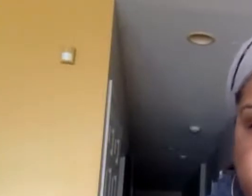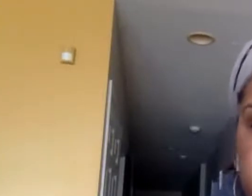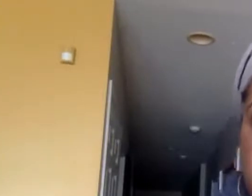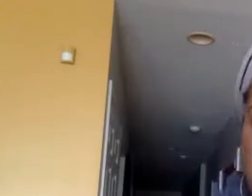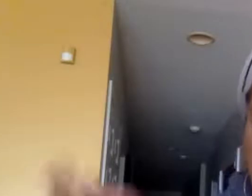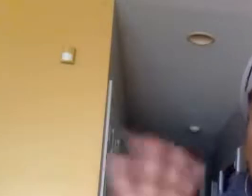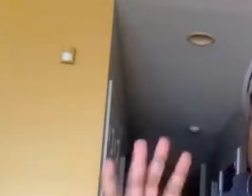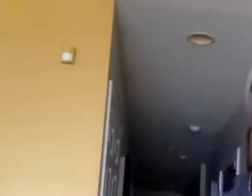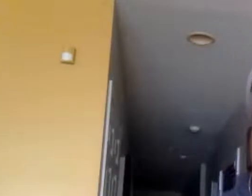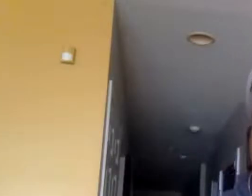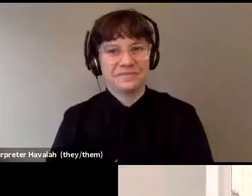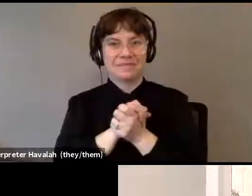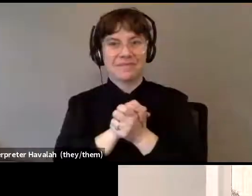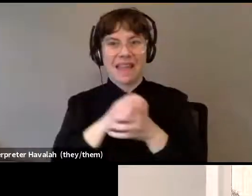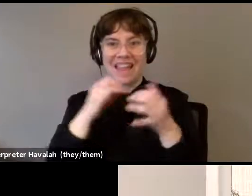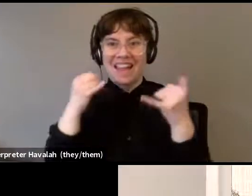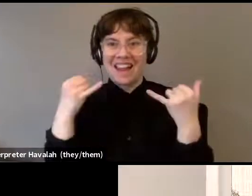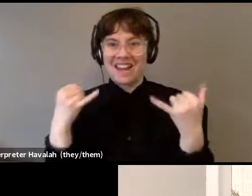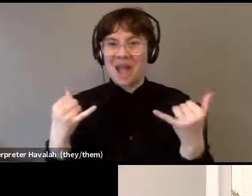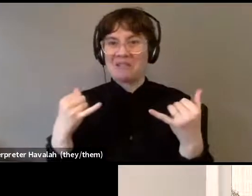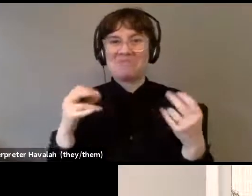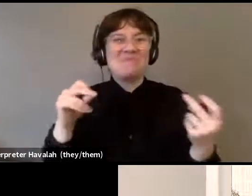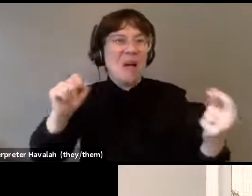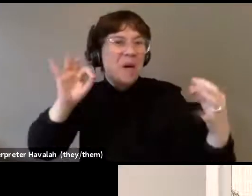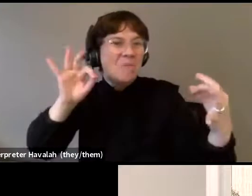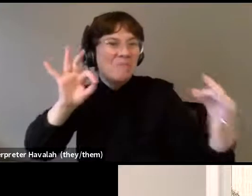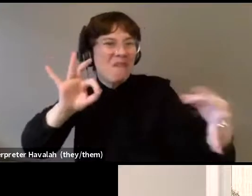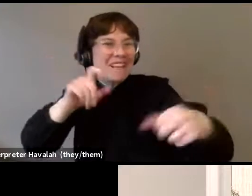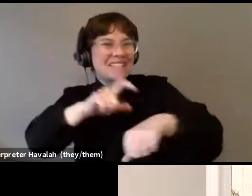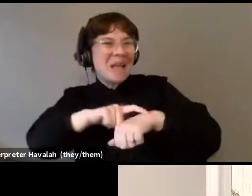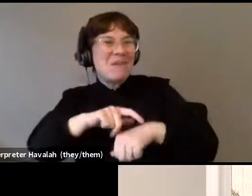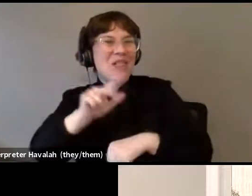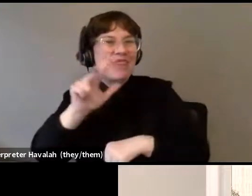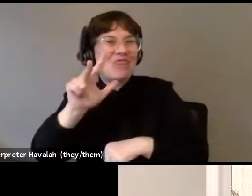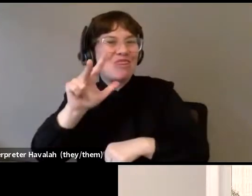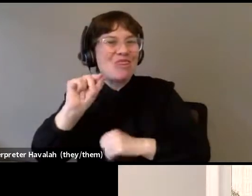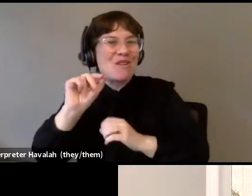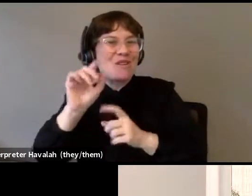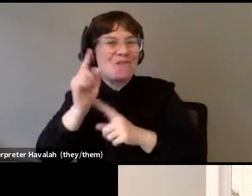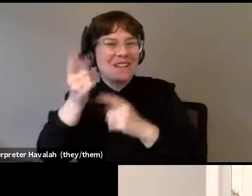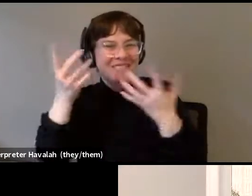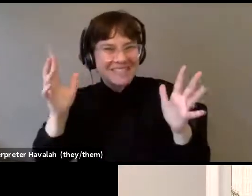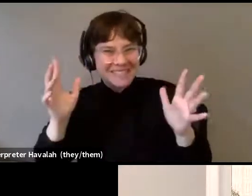And we are at, yep, perfect. I did like the 30 minutes that I said.